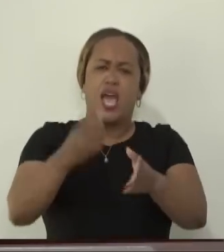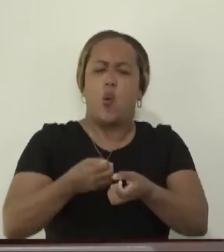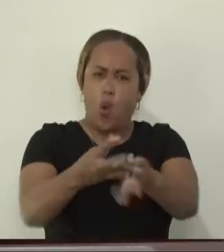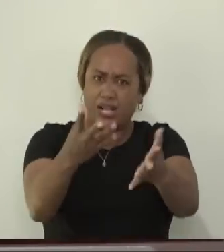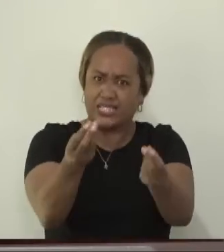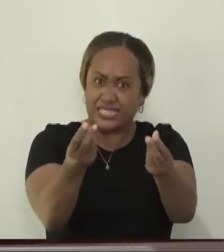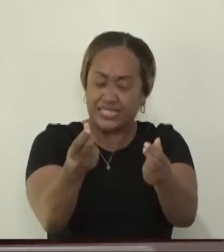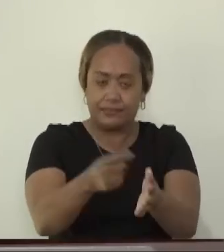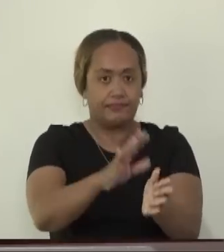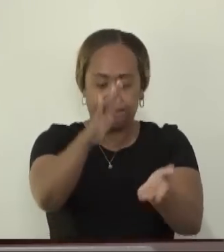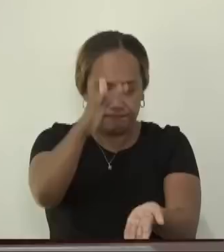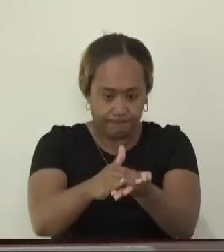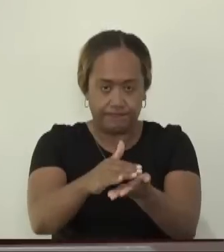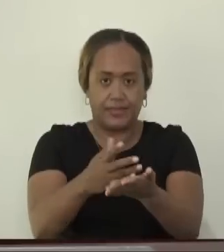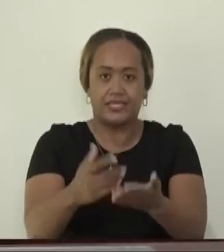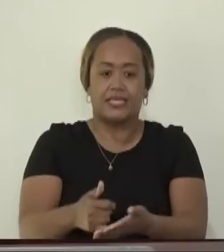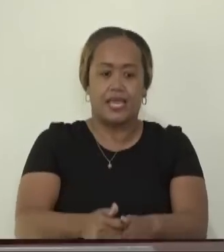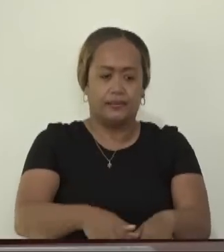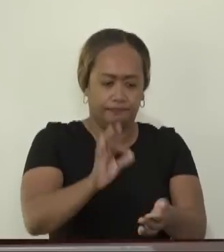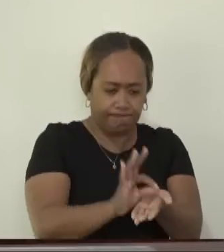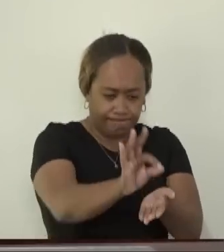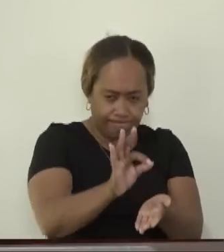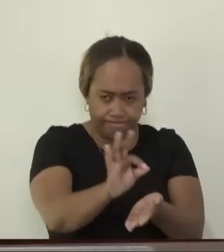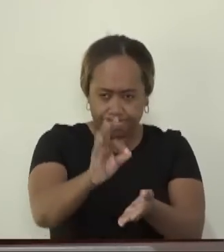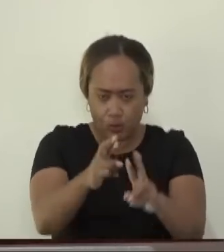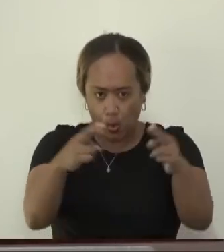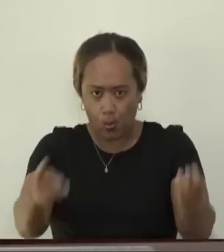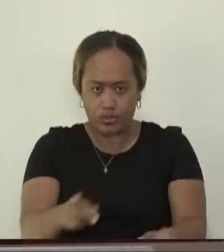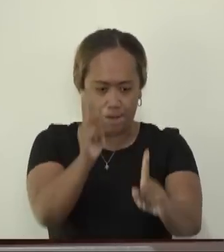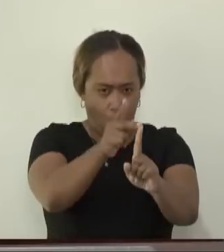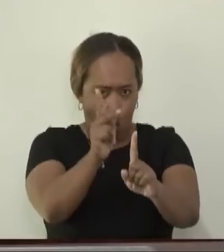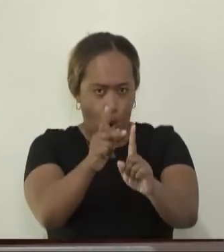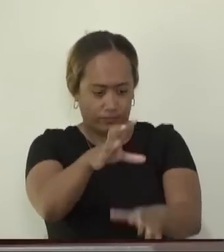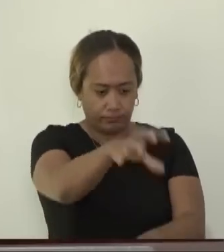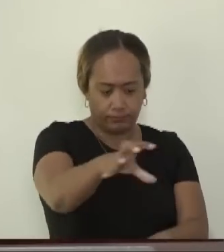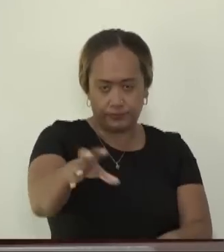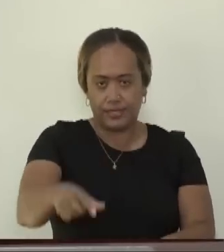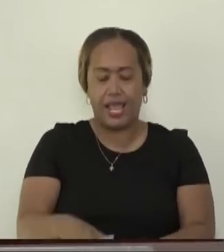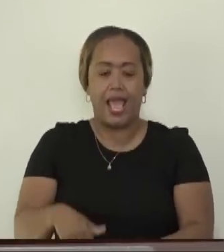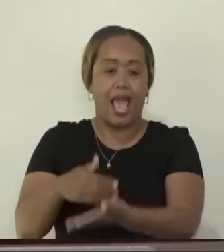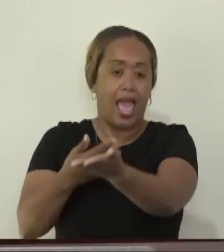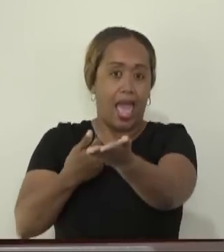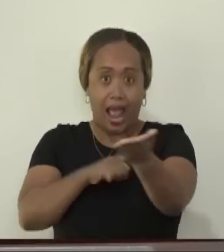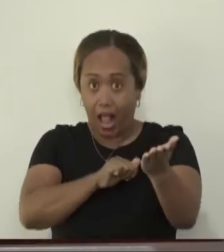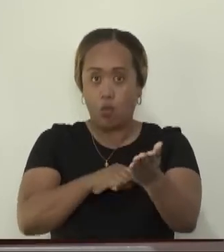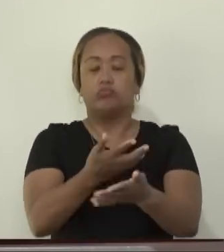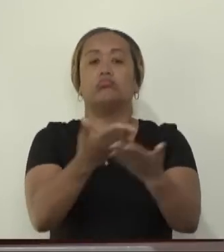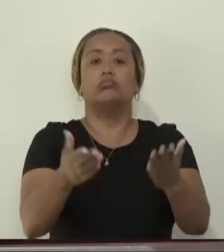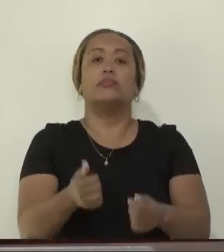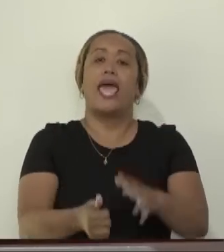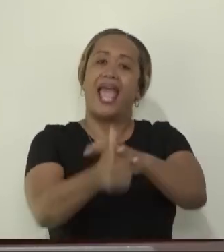level, allocate resources to priority sectors, and to allow our people to have access to